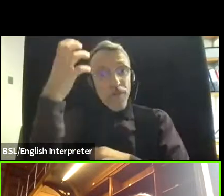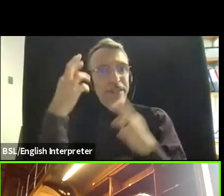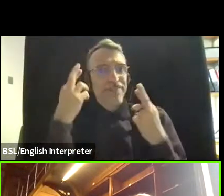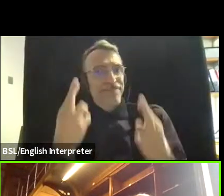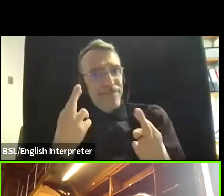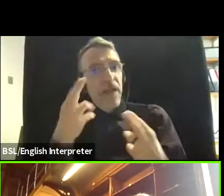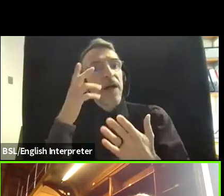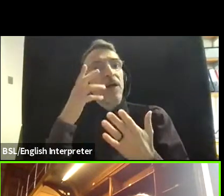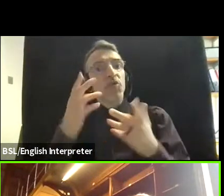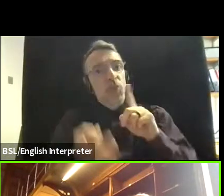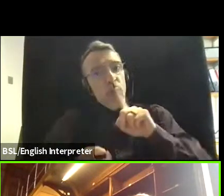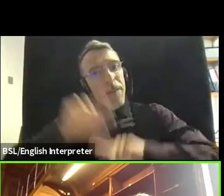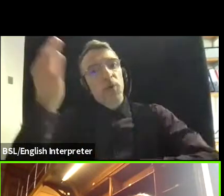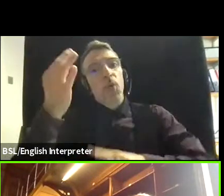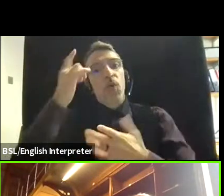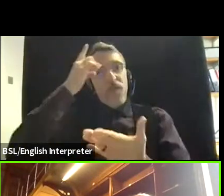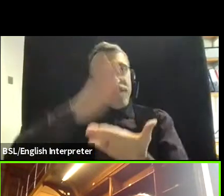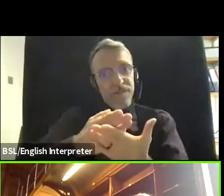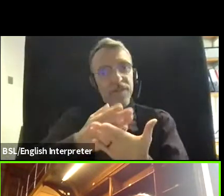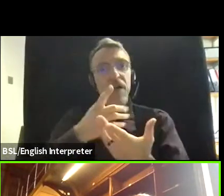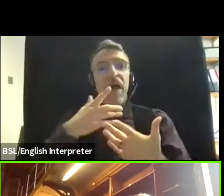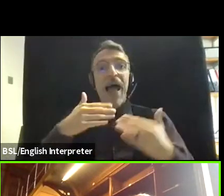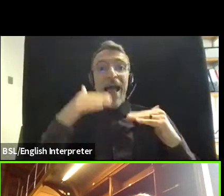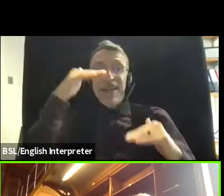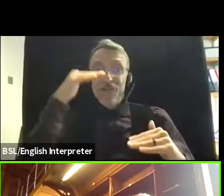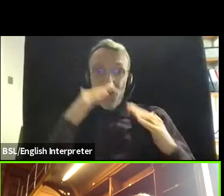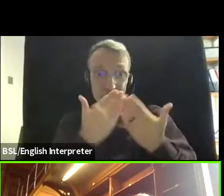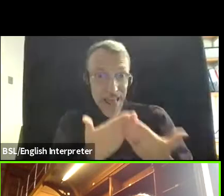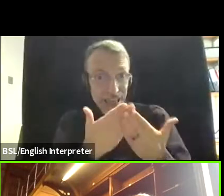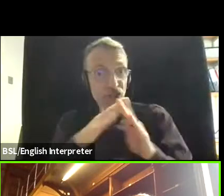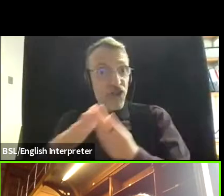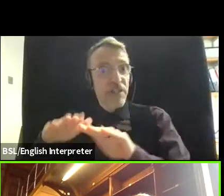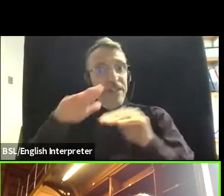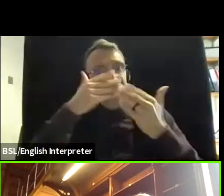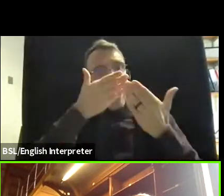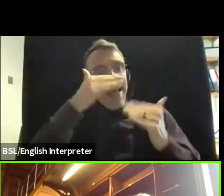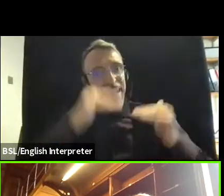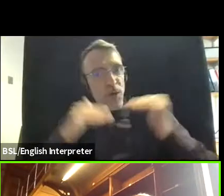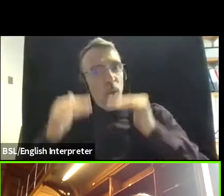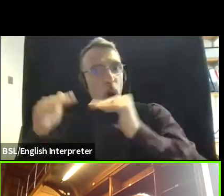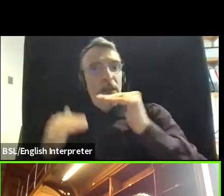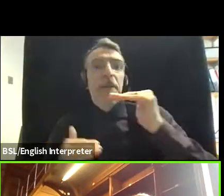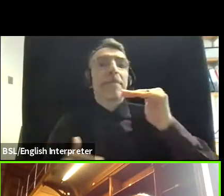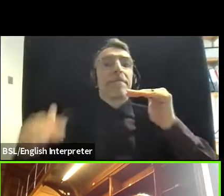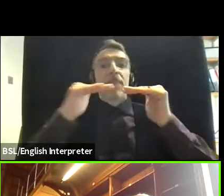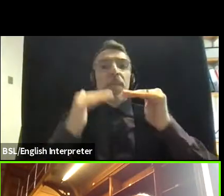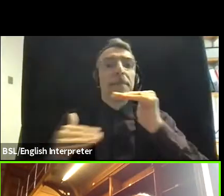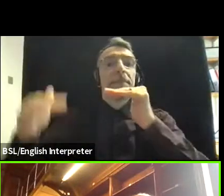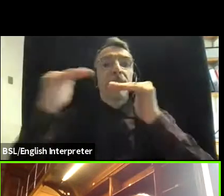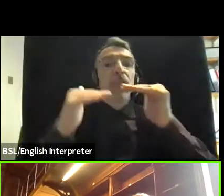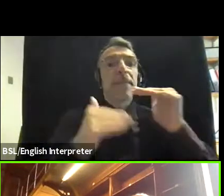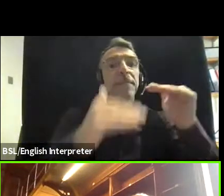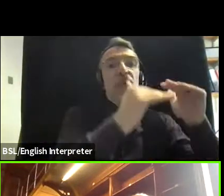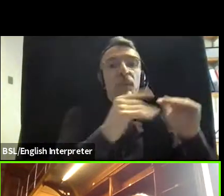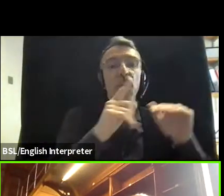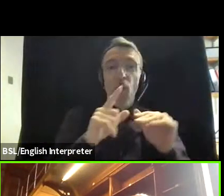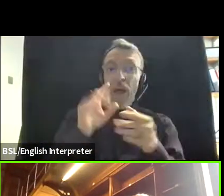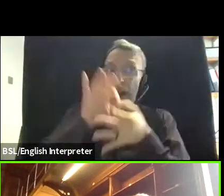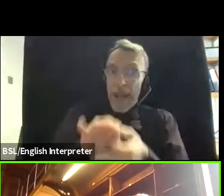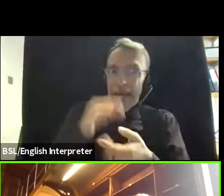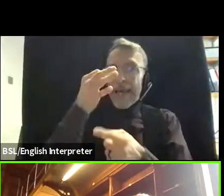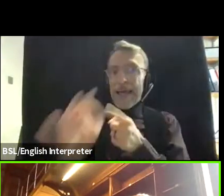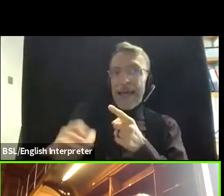or belief and to redress religious inequalities need to take into account the needs of people with disabilities. I believe that's something that